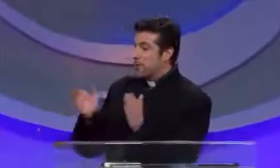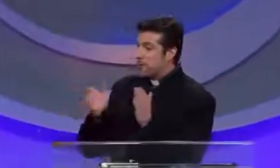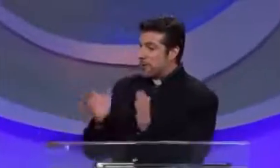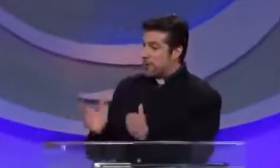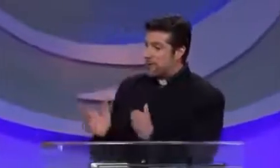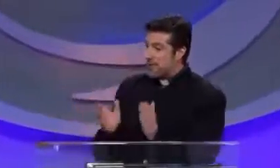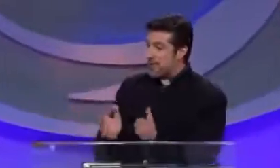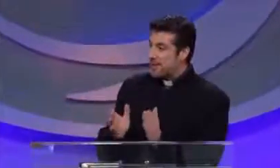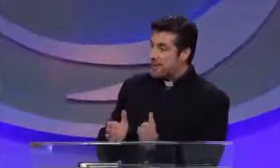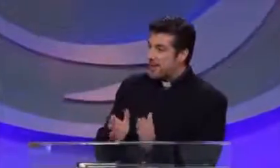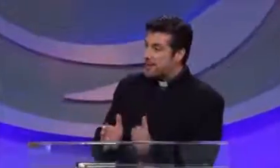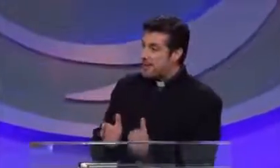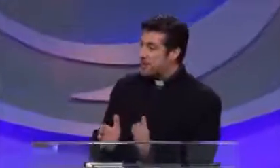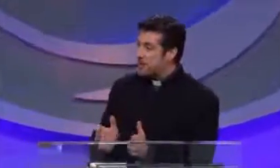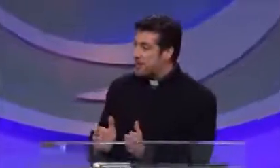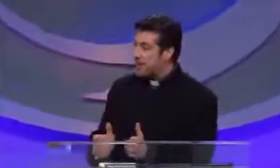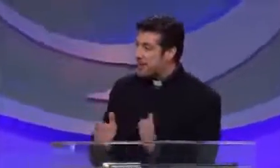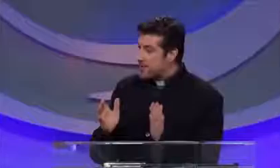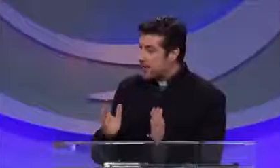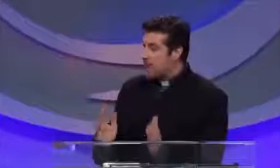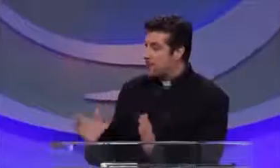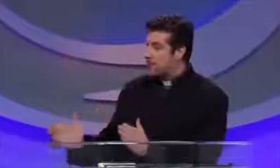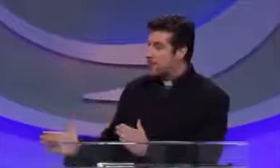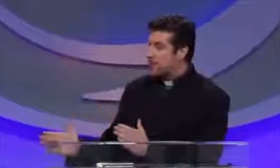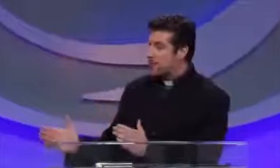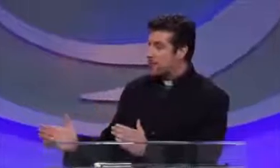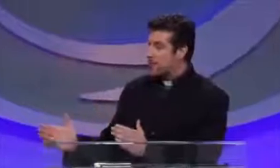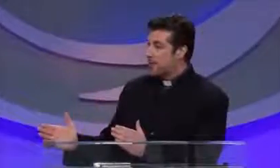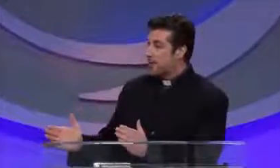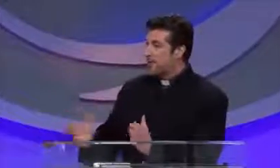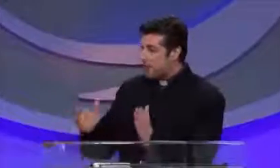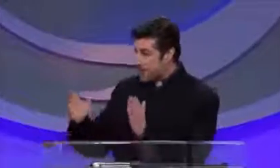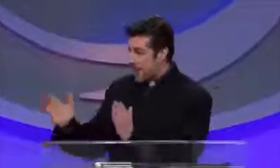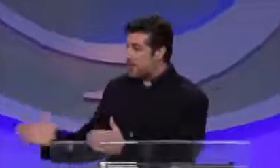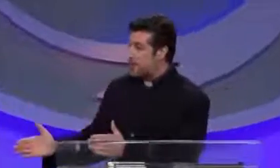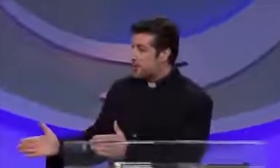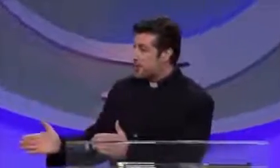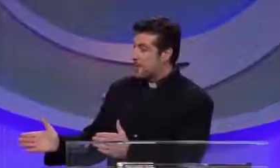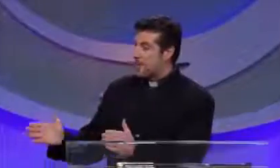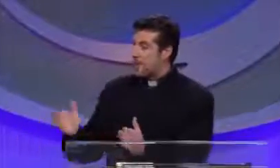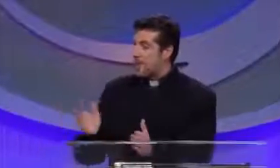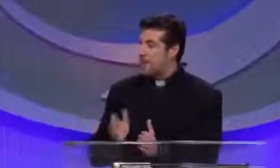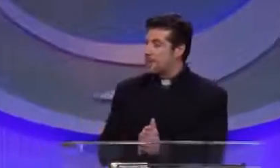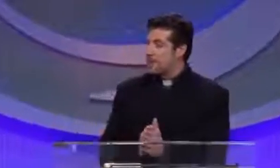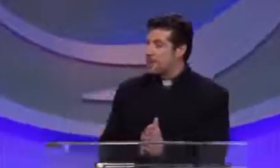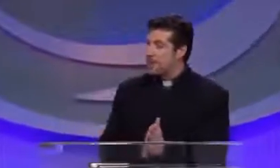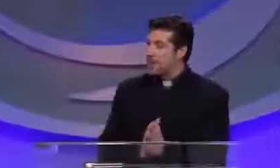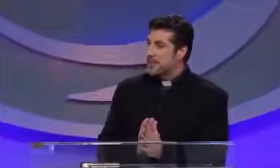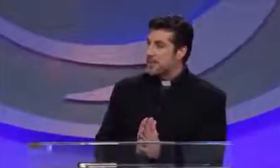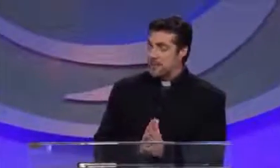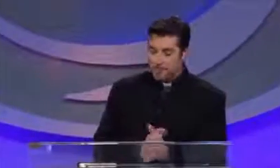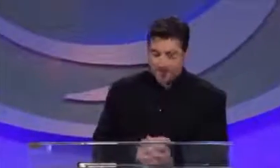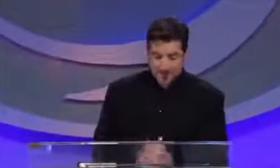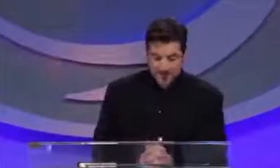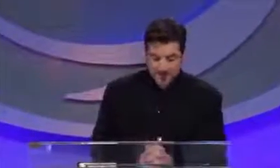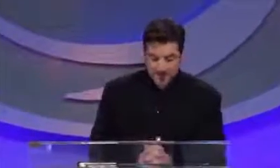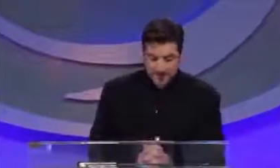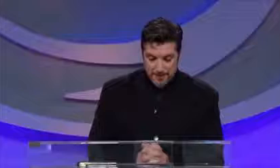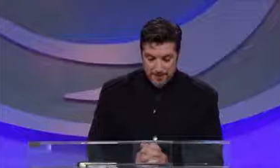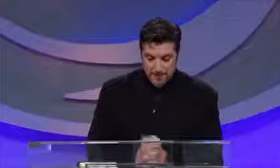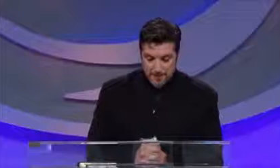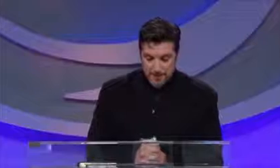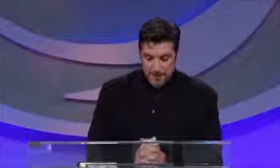Renewal, because the Catholic Charismatic Renewal is the hope of the church, the Catholic Church. I was at a meeting at St.